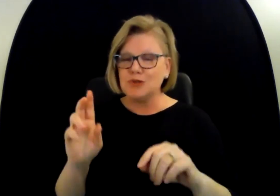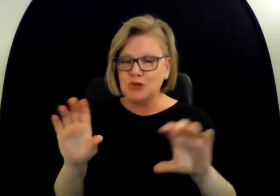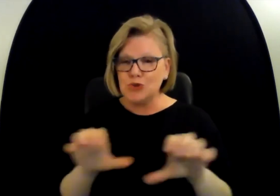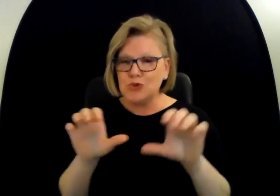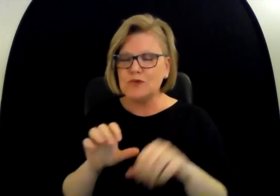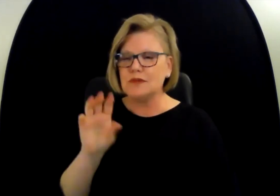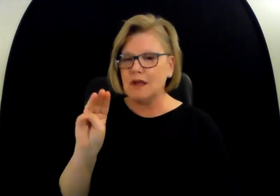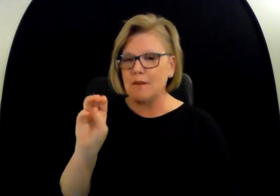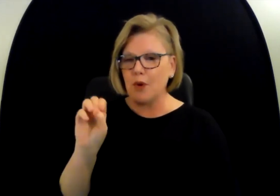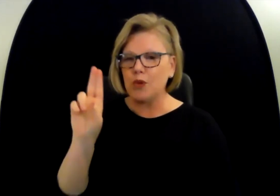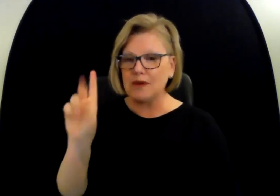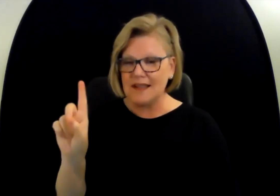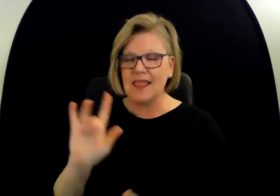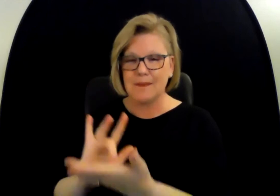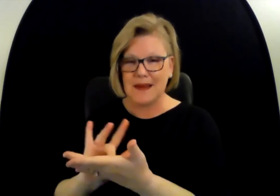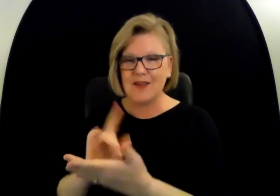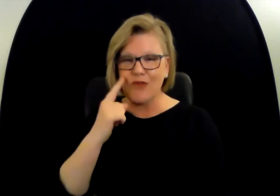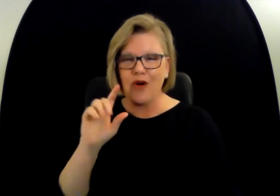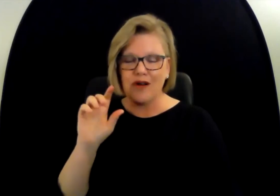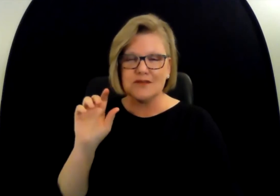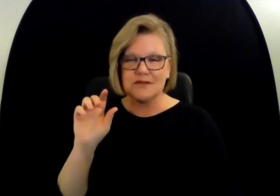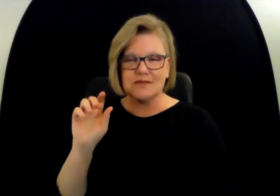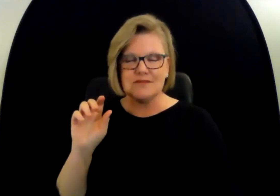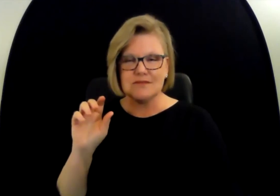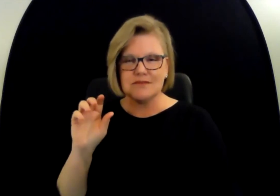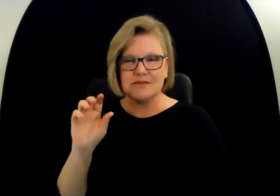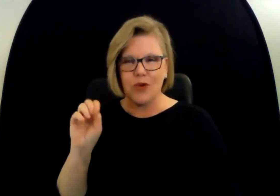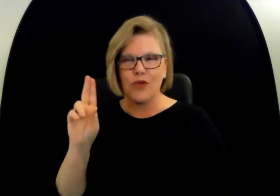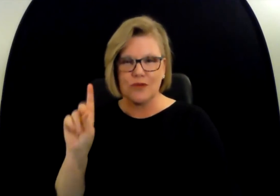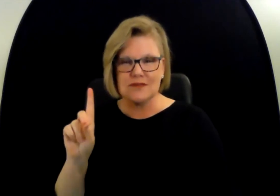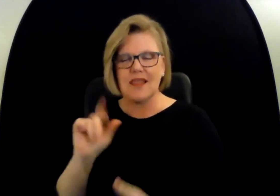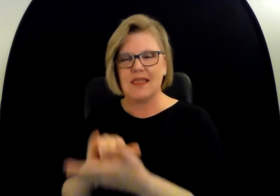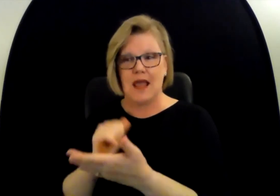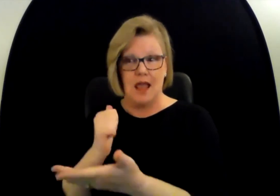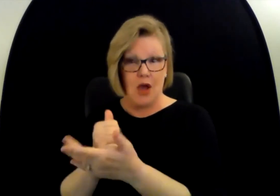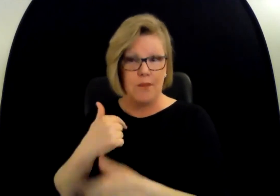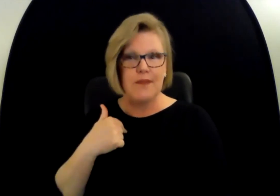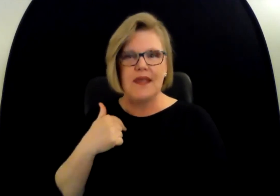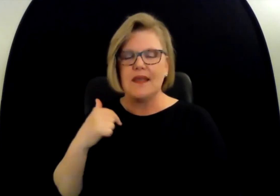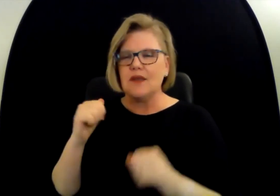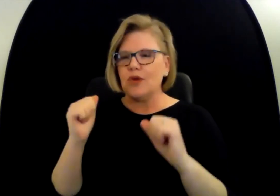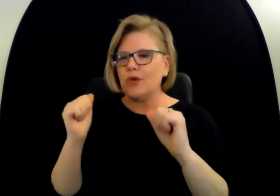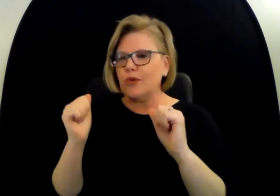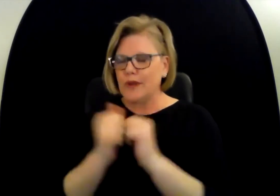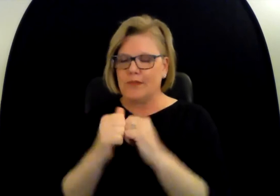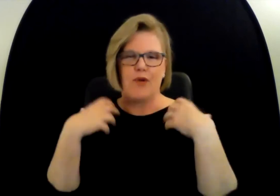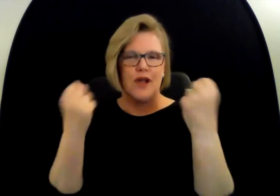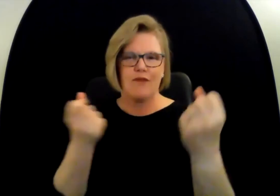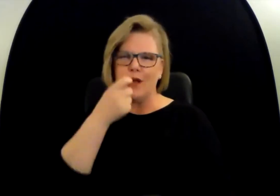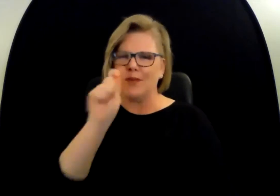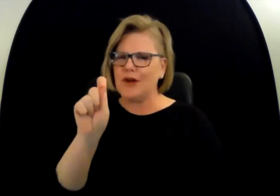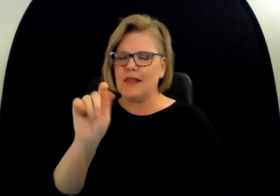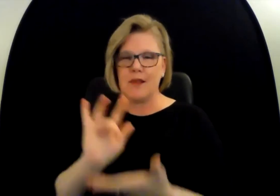really helped me in a positive way is with my mental health and my recovery altogether. The medication has been very